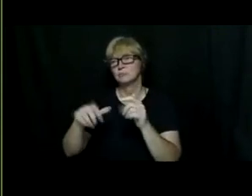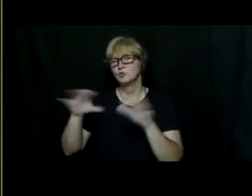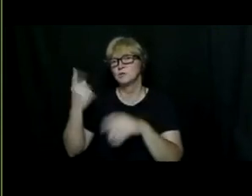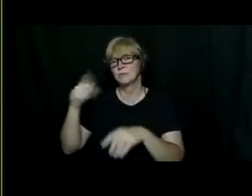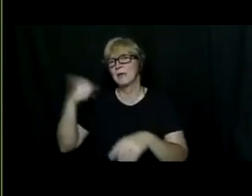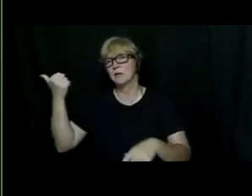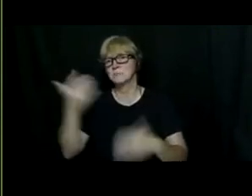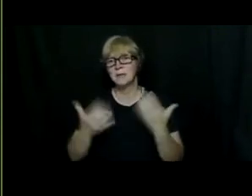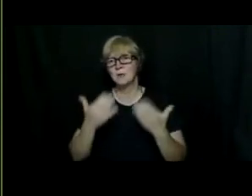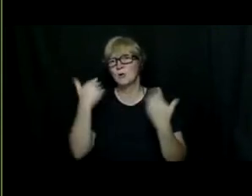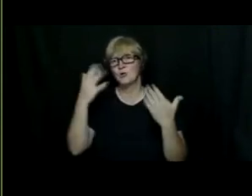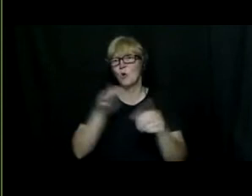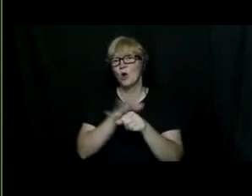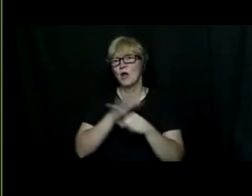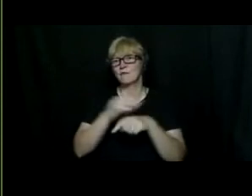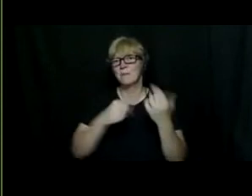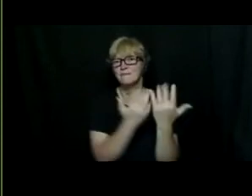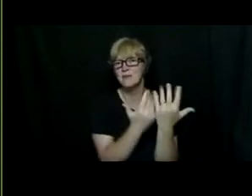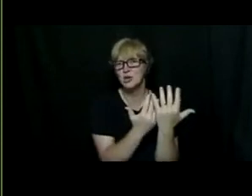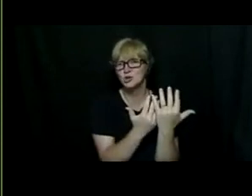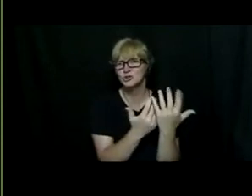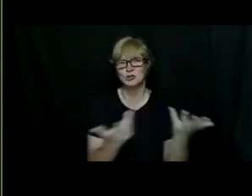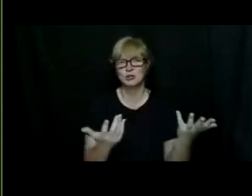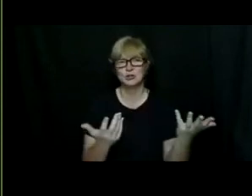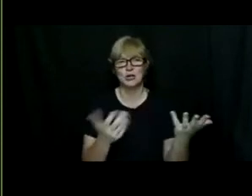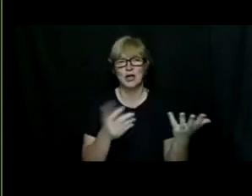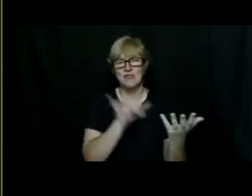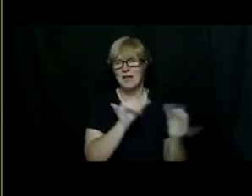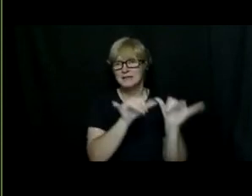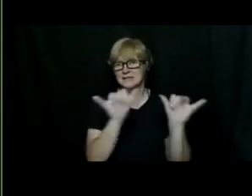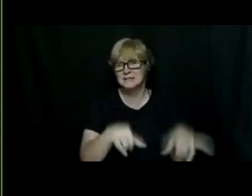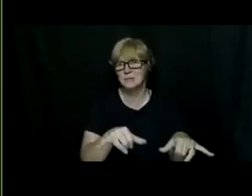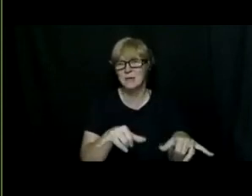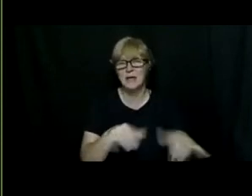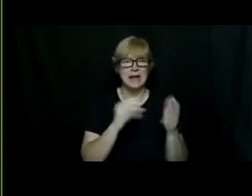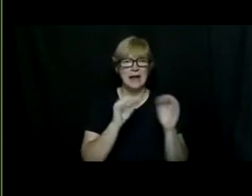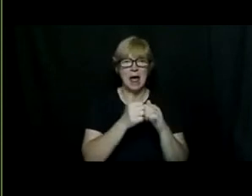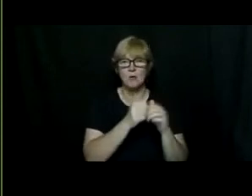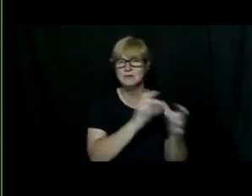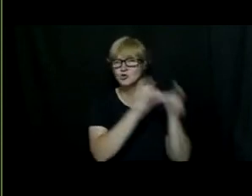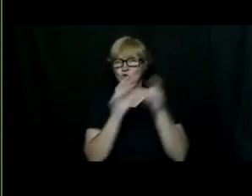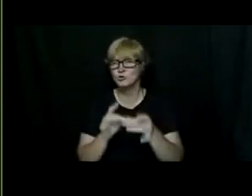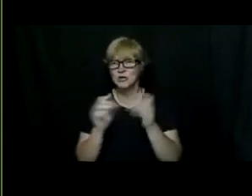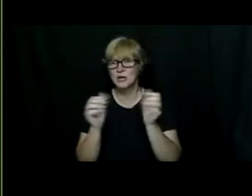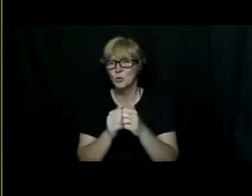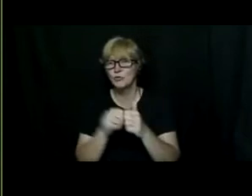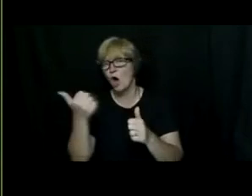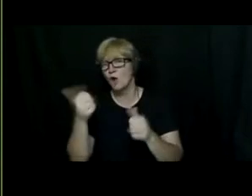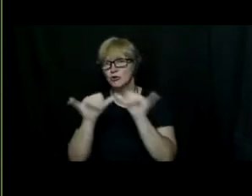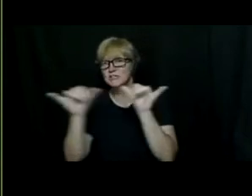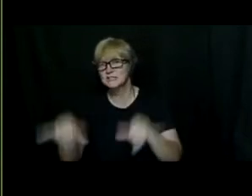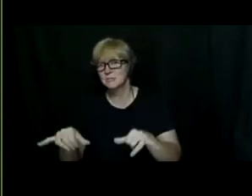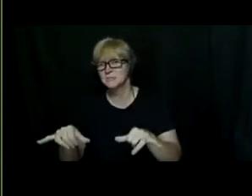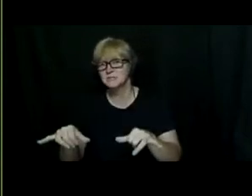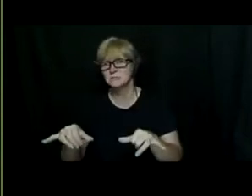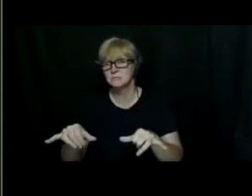about fingers yet to, the finger sensor motor system and how it is associated with other systems that participate